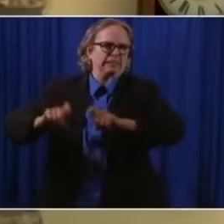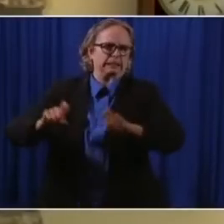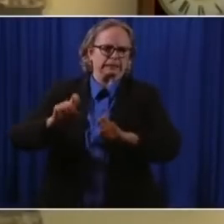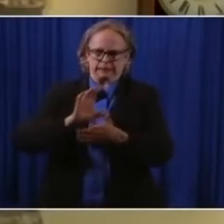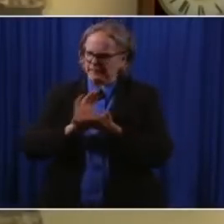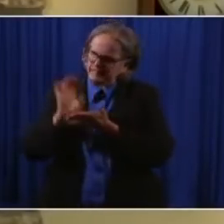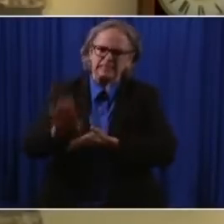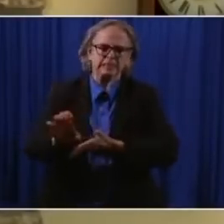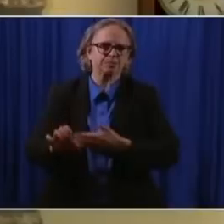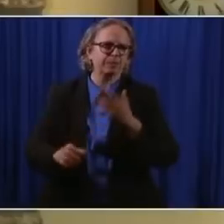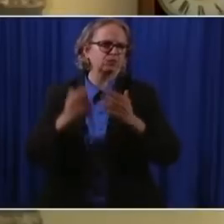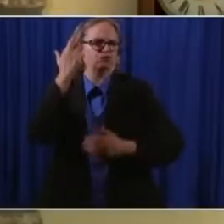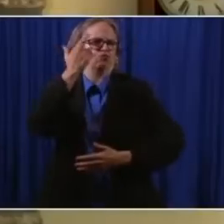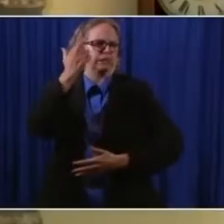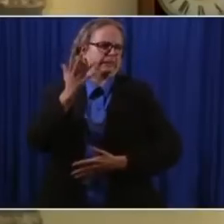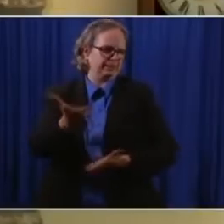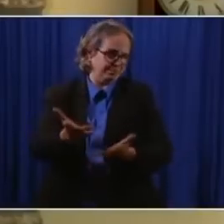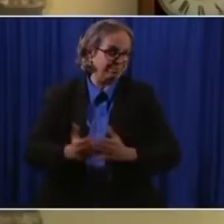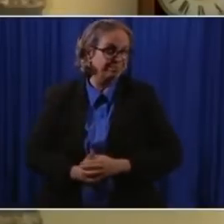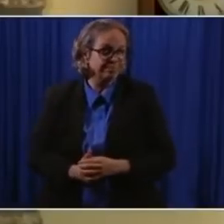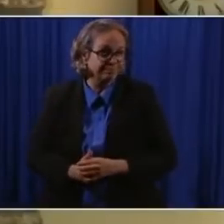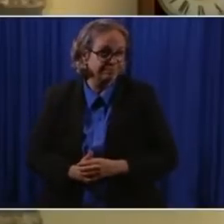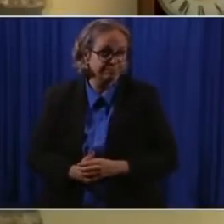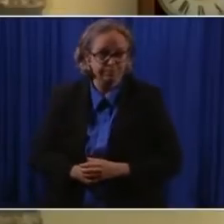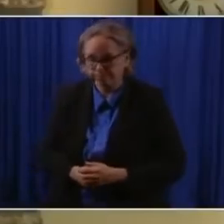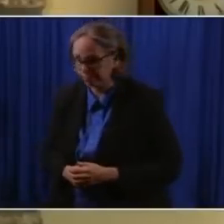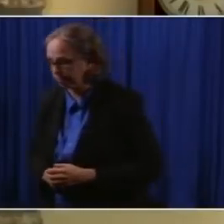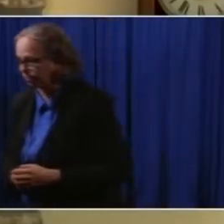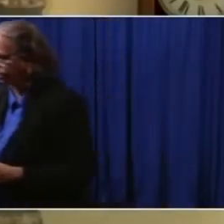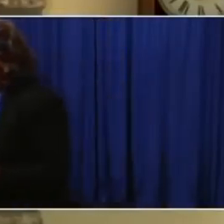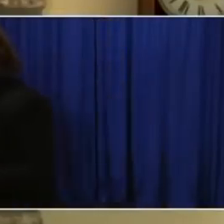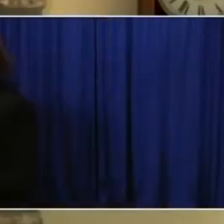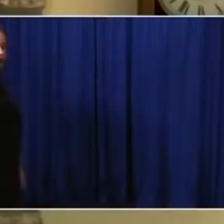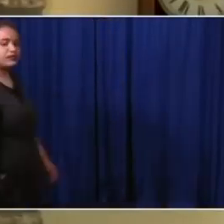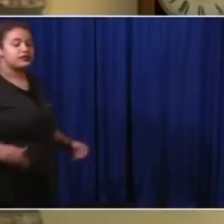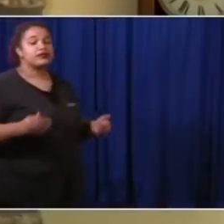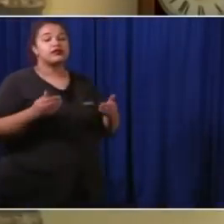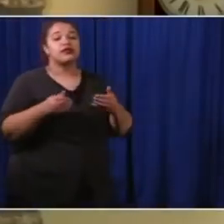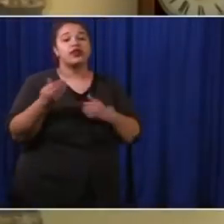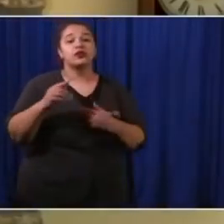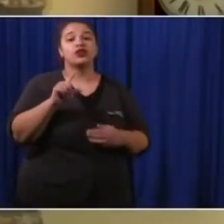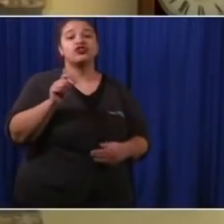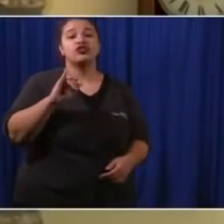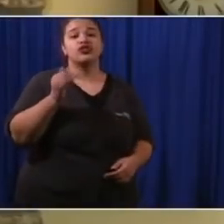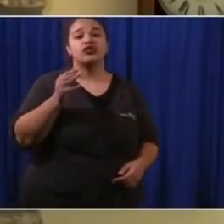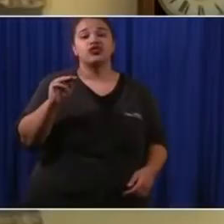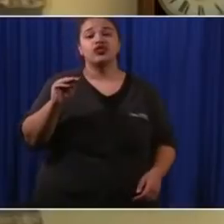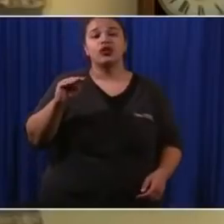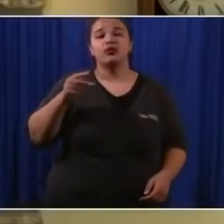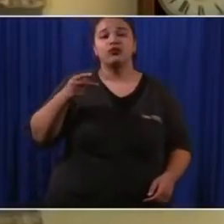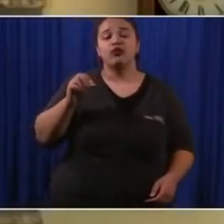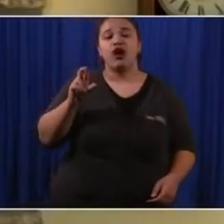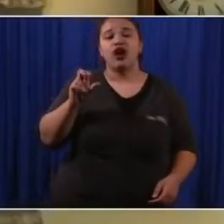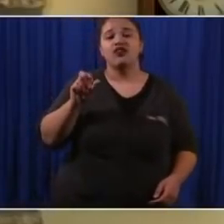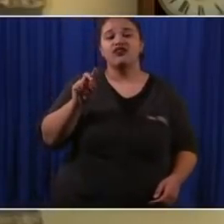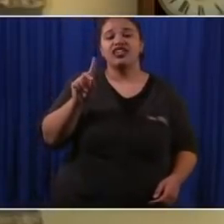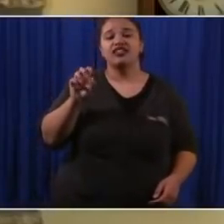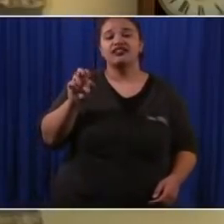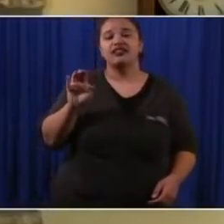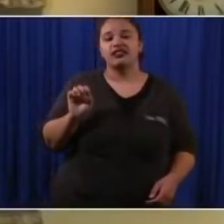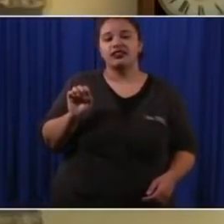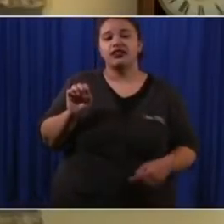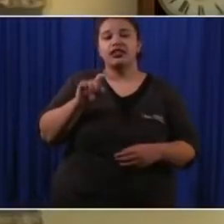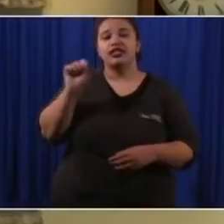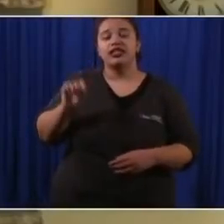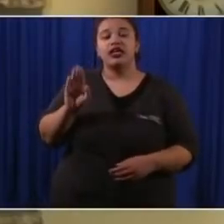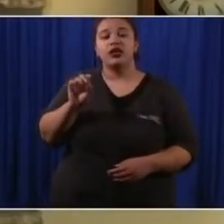Next question is from Jim Province at the Toledo Blade. Hello, Governor. We were led to believe that you were going to have an announcement today